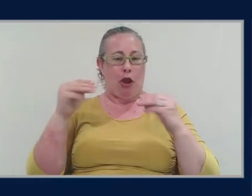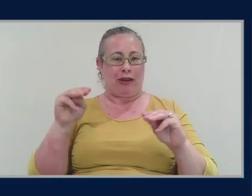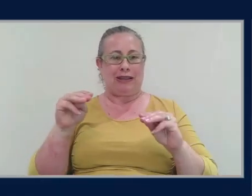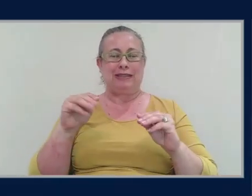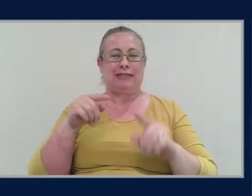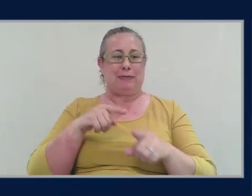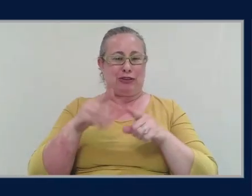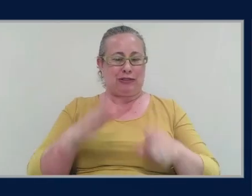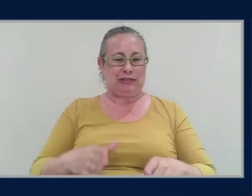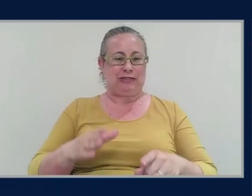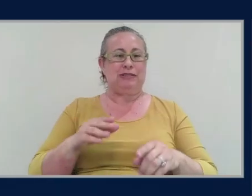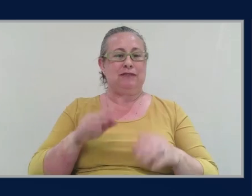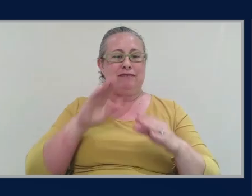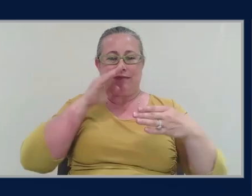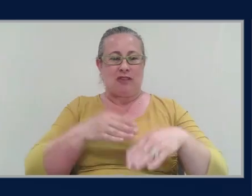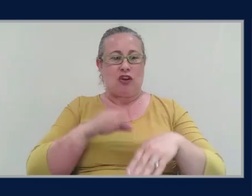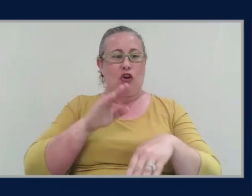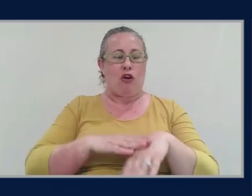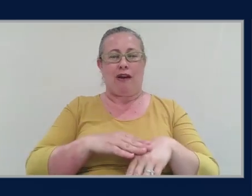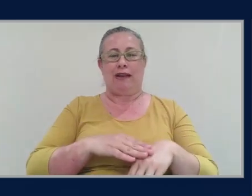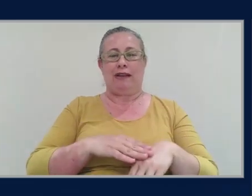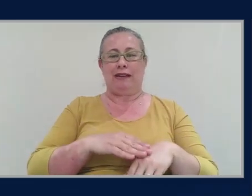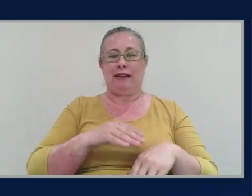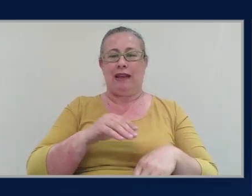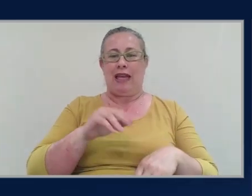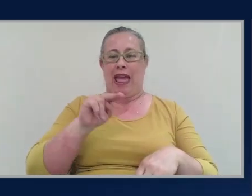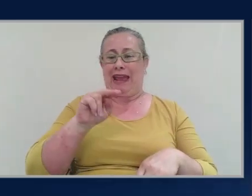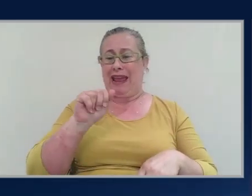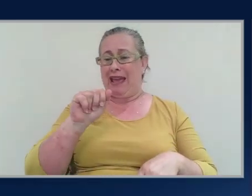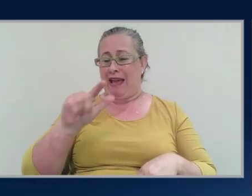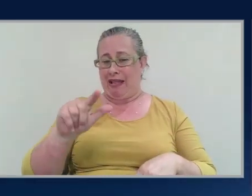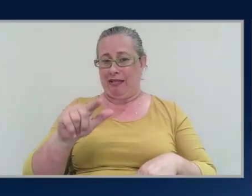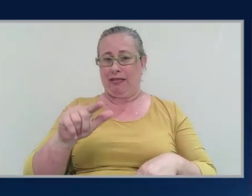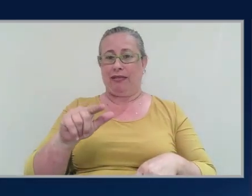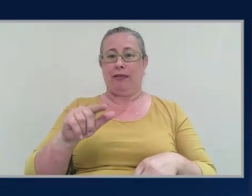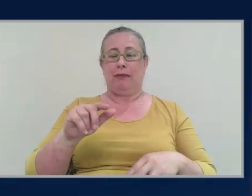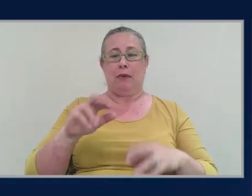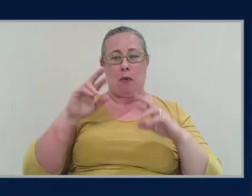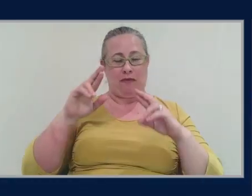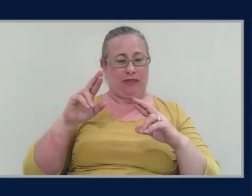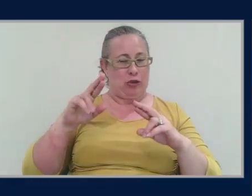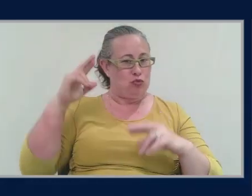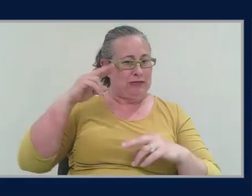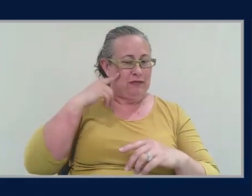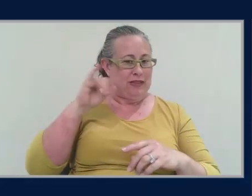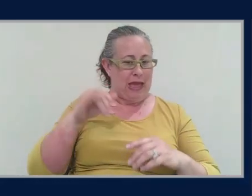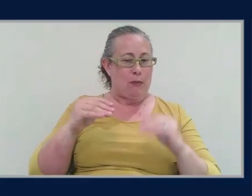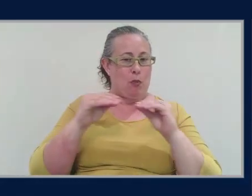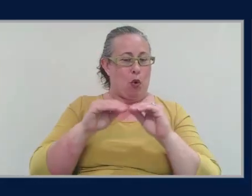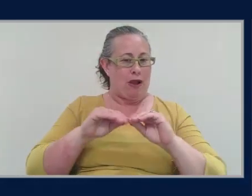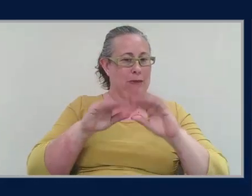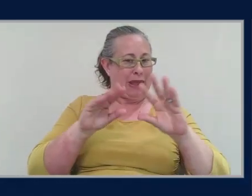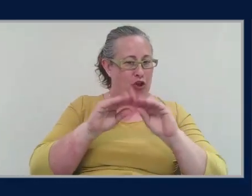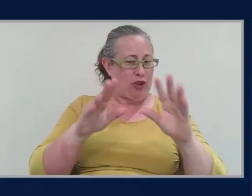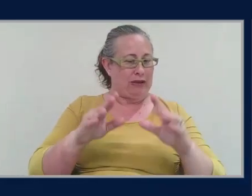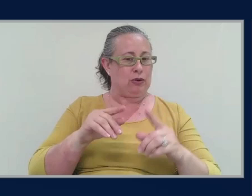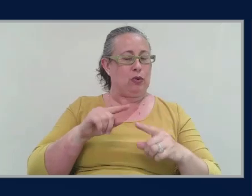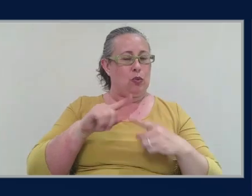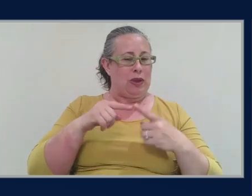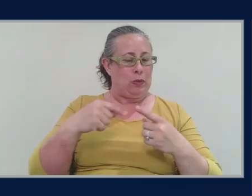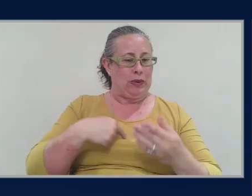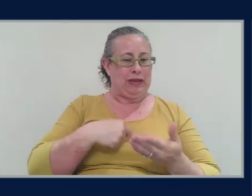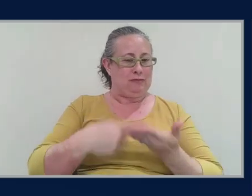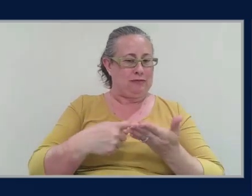on analytics and AI/ML, which the reasons for that will hopefully become more apparent as we talk through this. Been